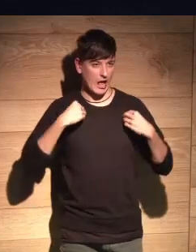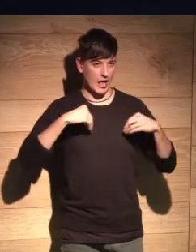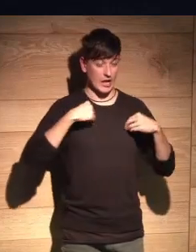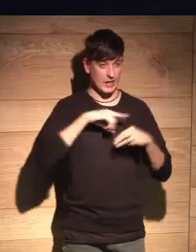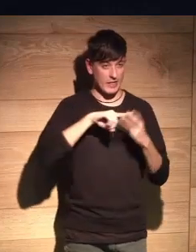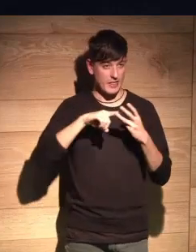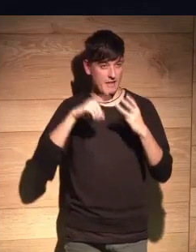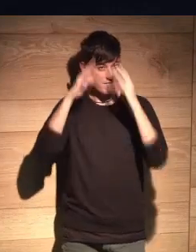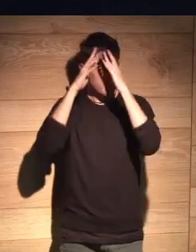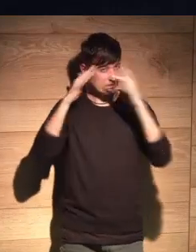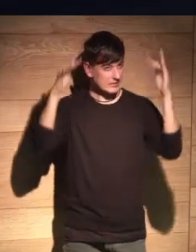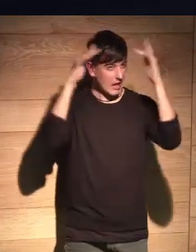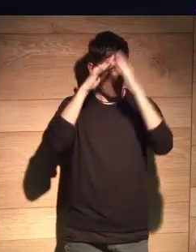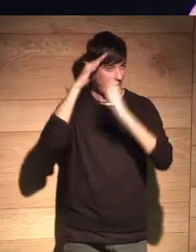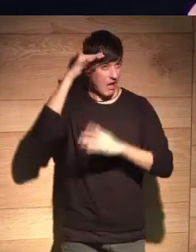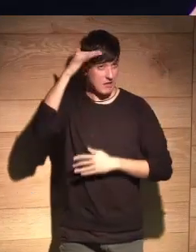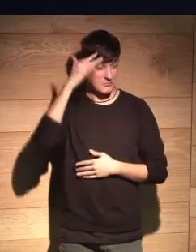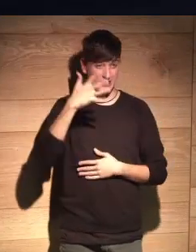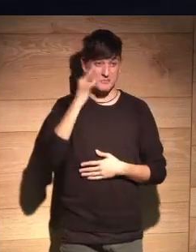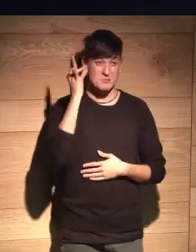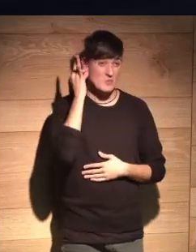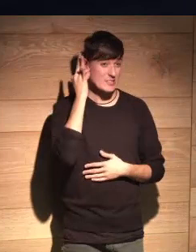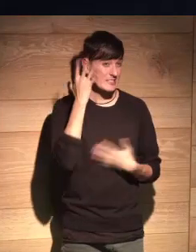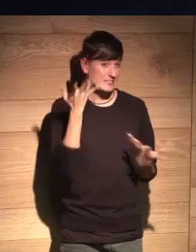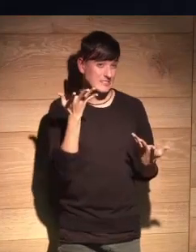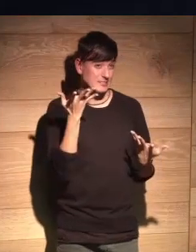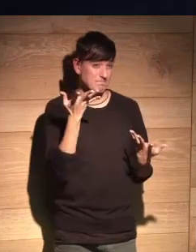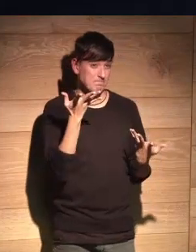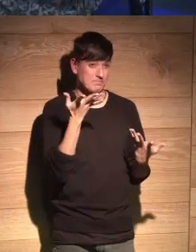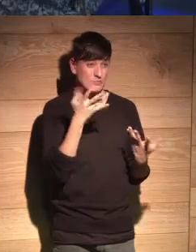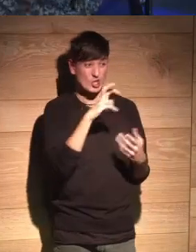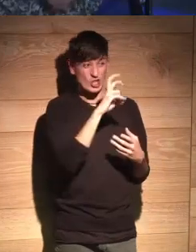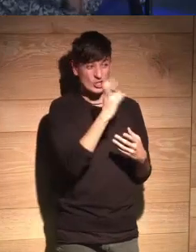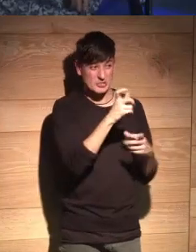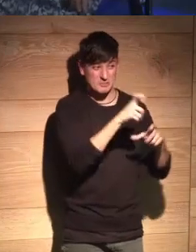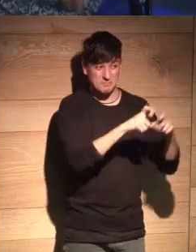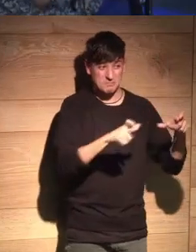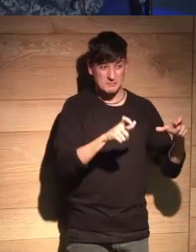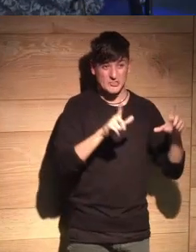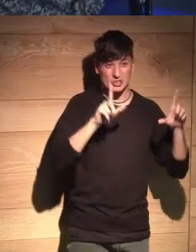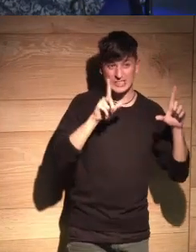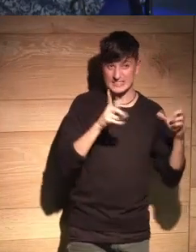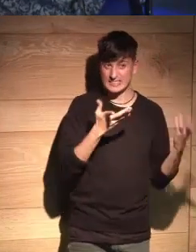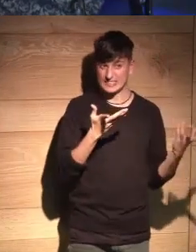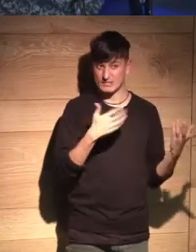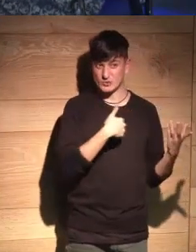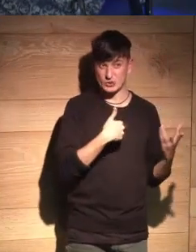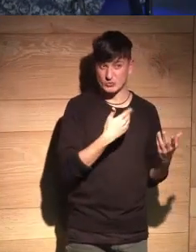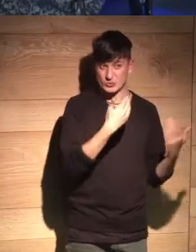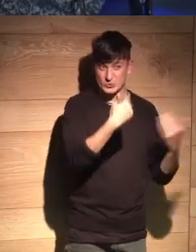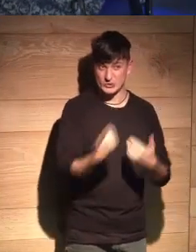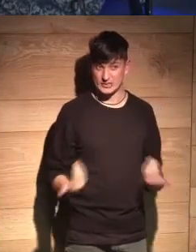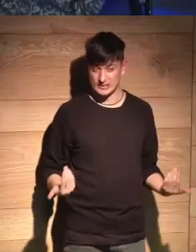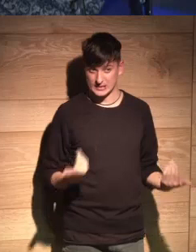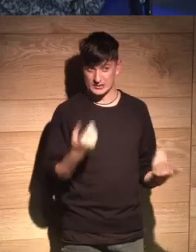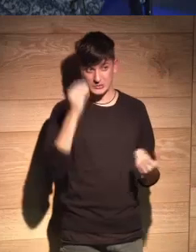satisfaction, fantasy, etc. And the woman is not occupying other roles in this film. So I believe